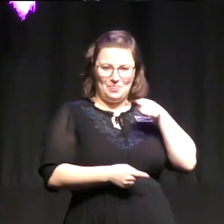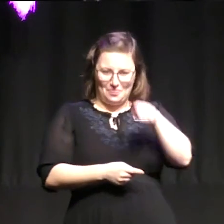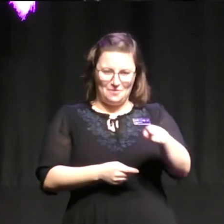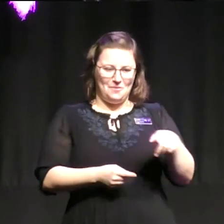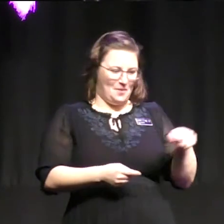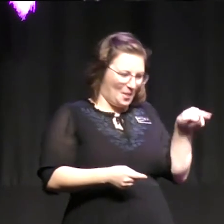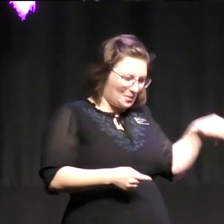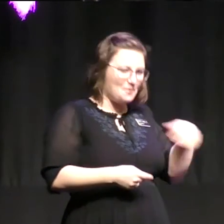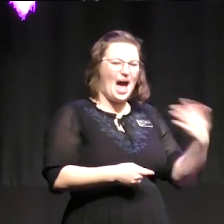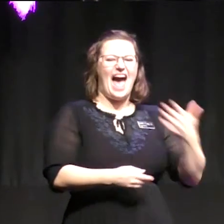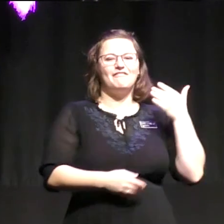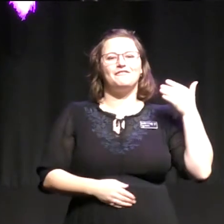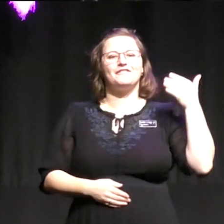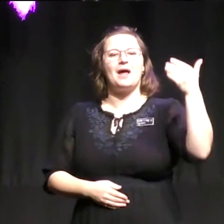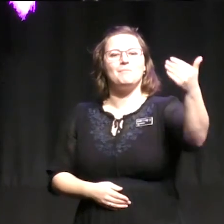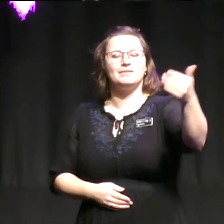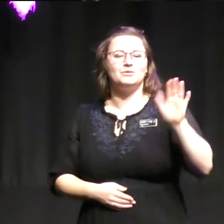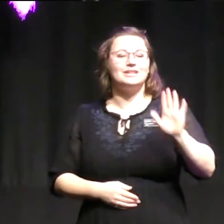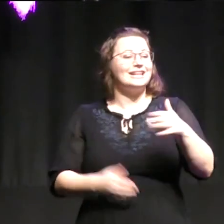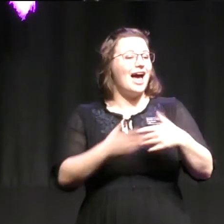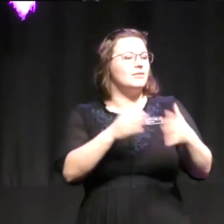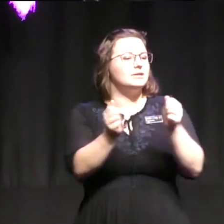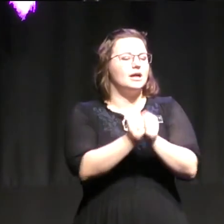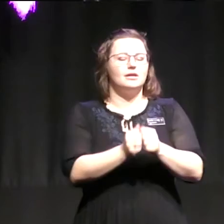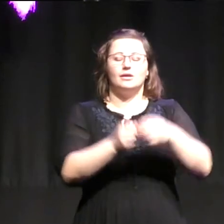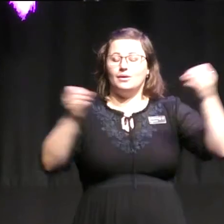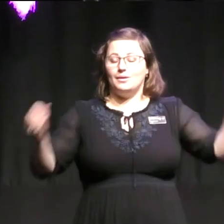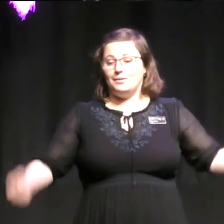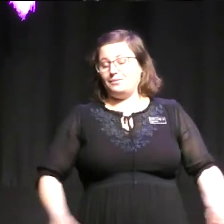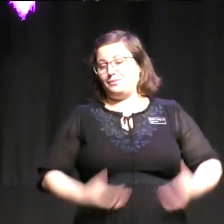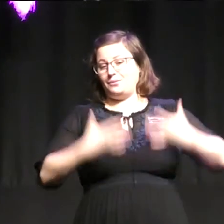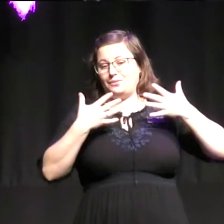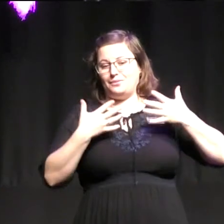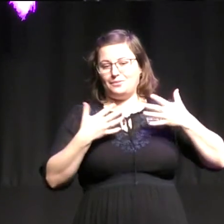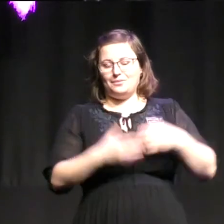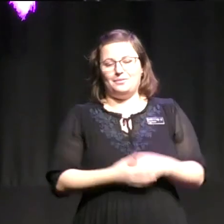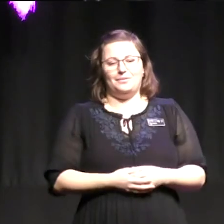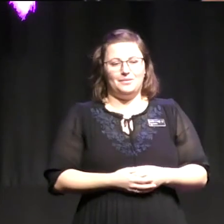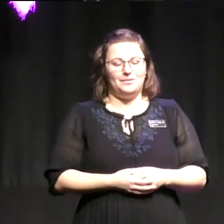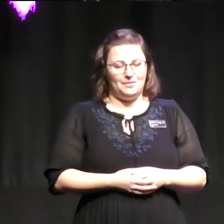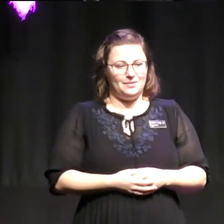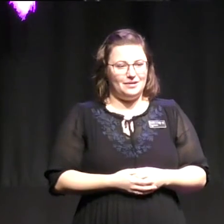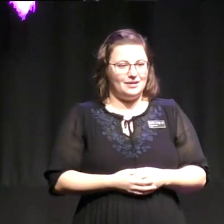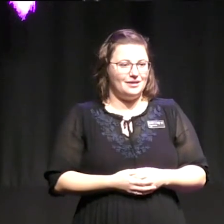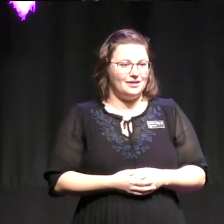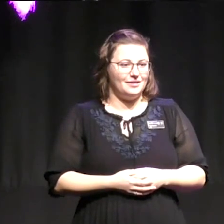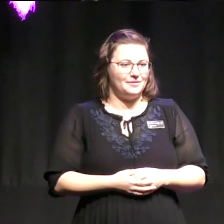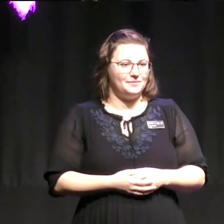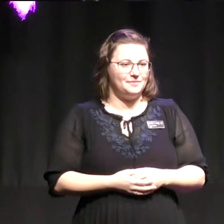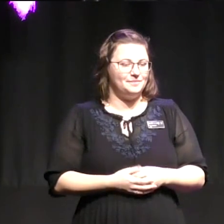your way of working is very inspiring, and the future in order to